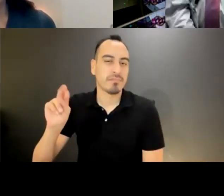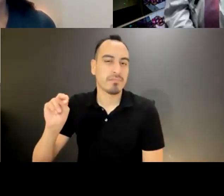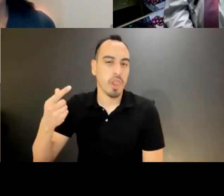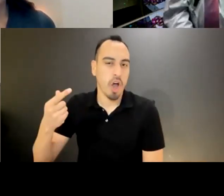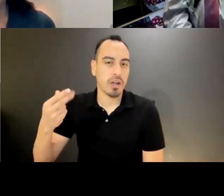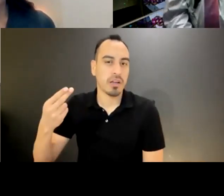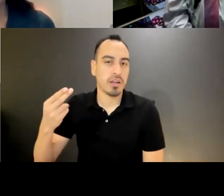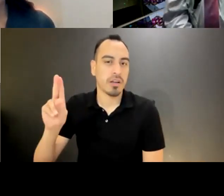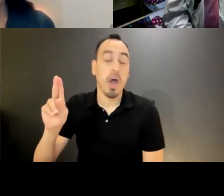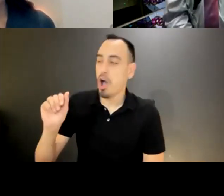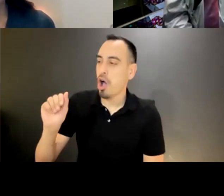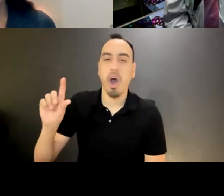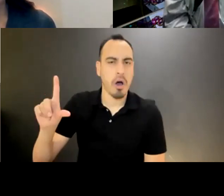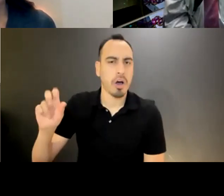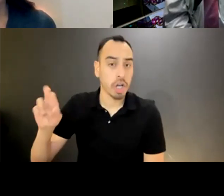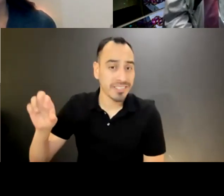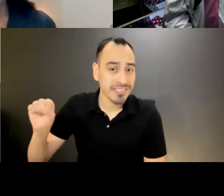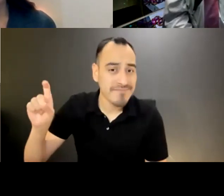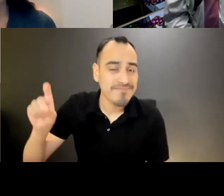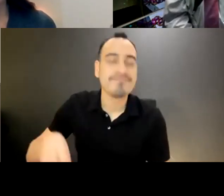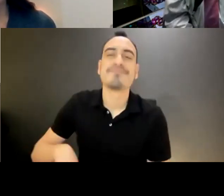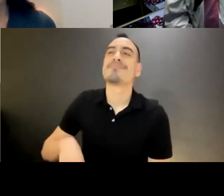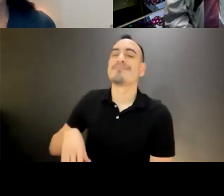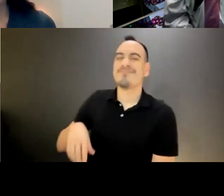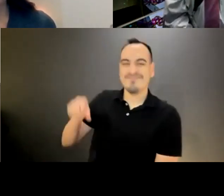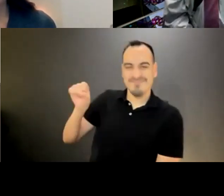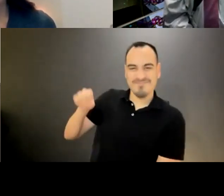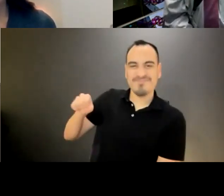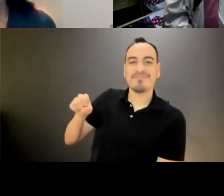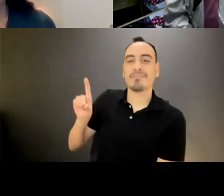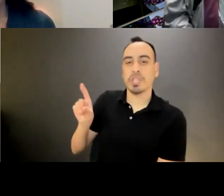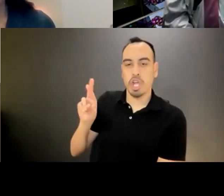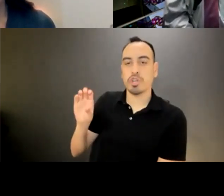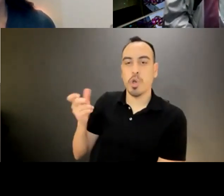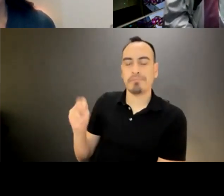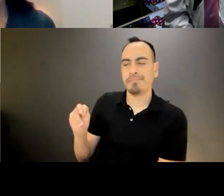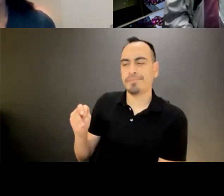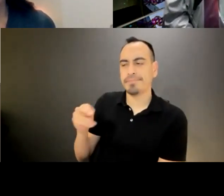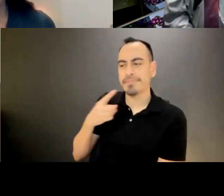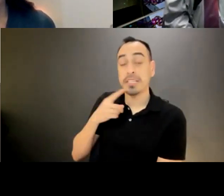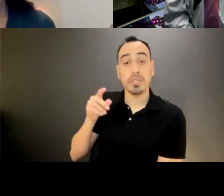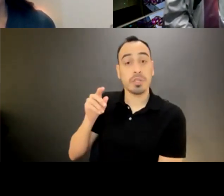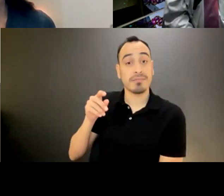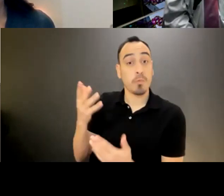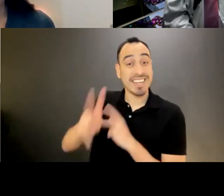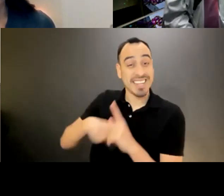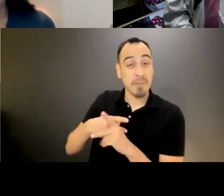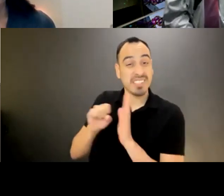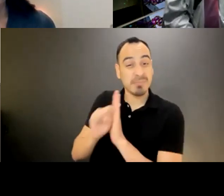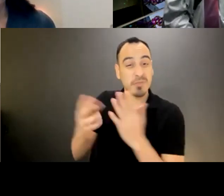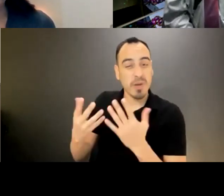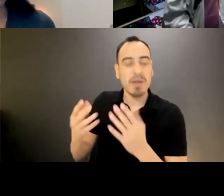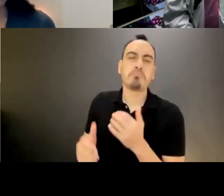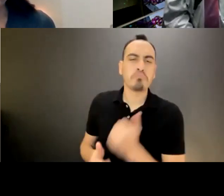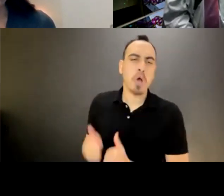So the long haul kind of symptoms have been mainly respiratory, and